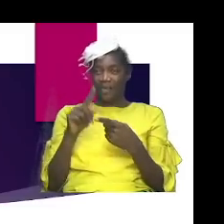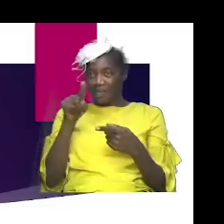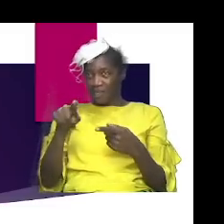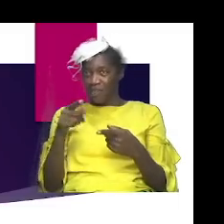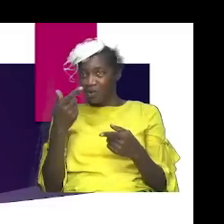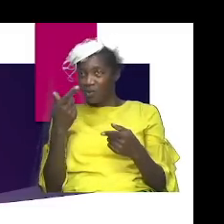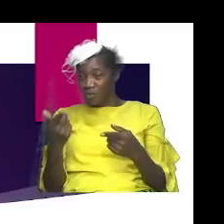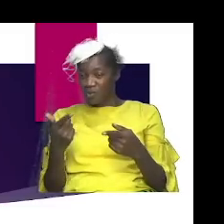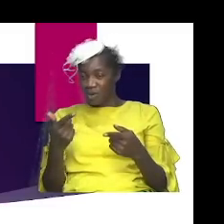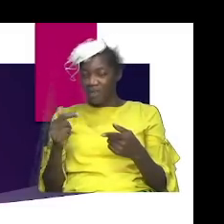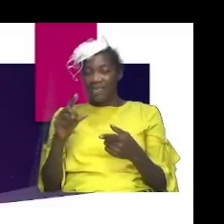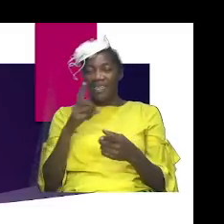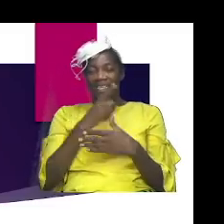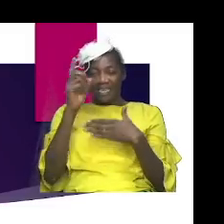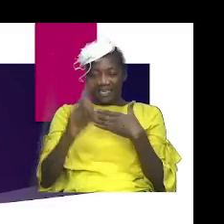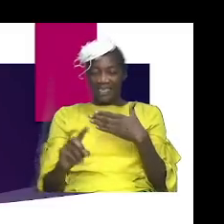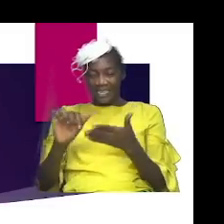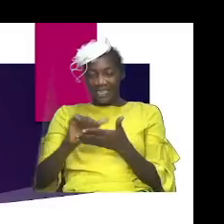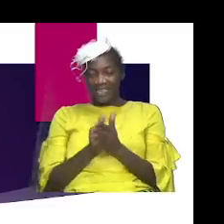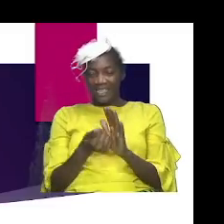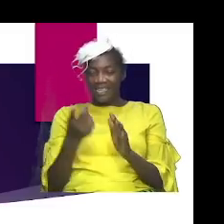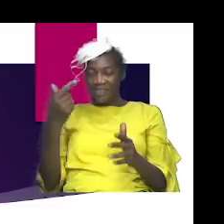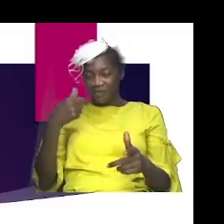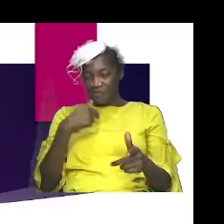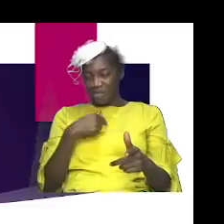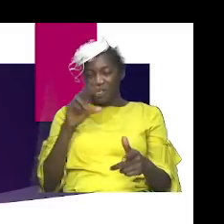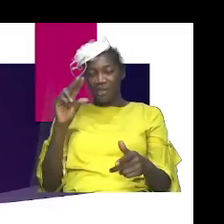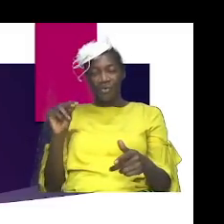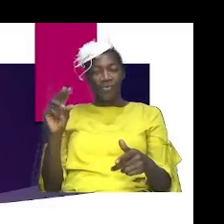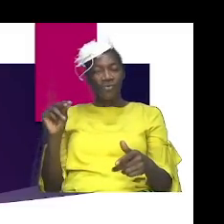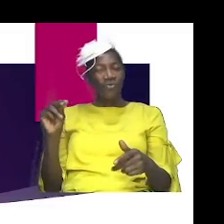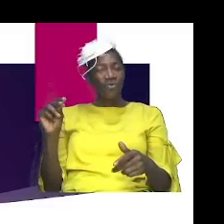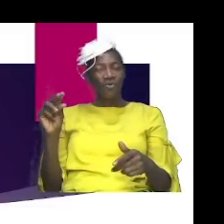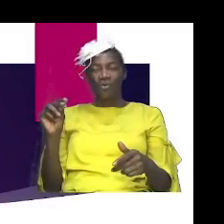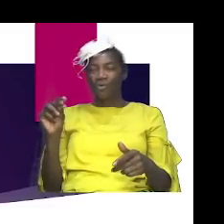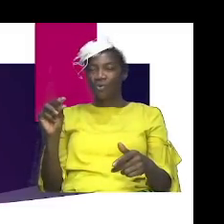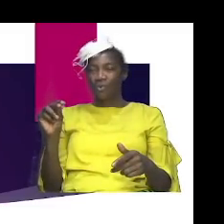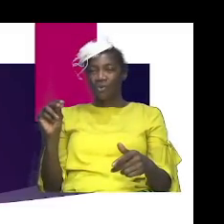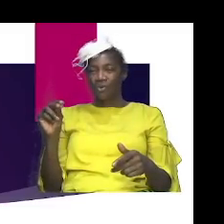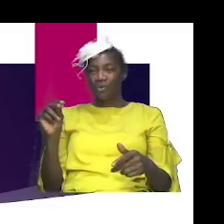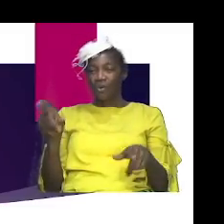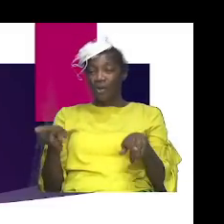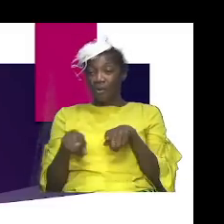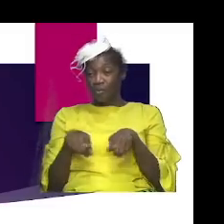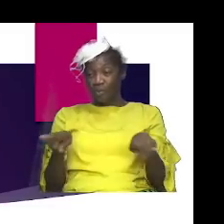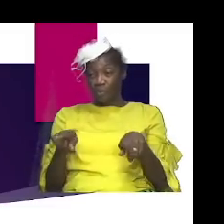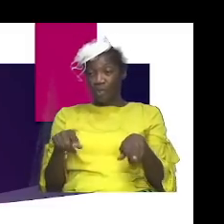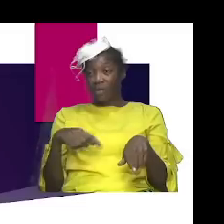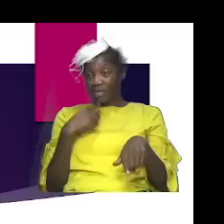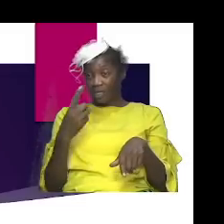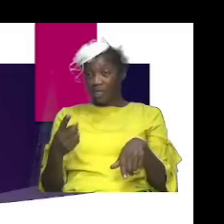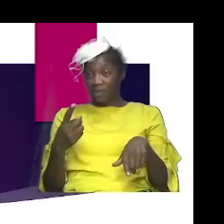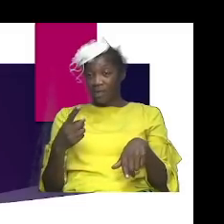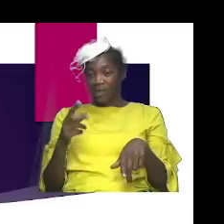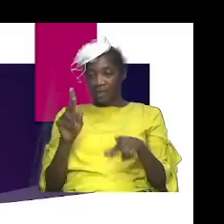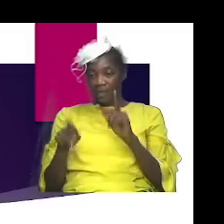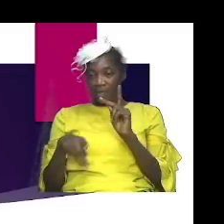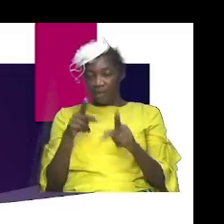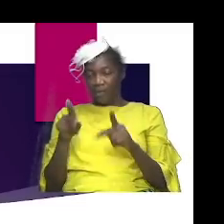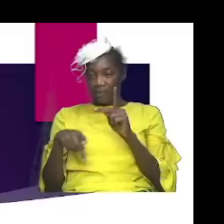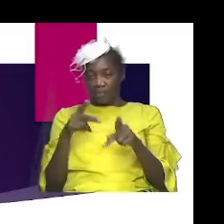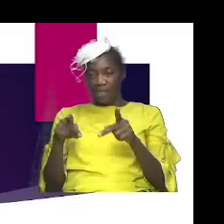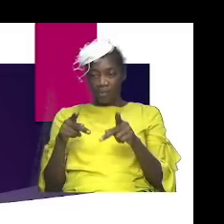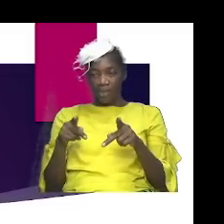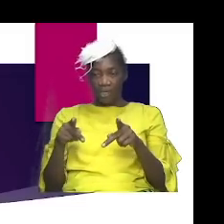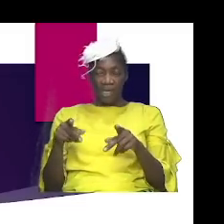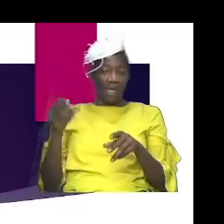that did these things for me. No, no, no. In fact, I want to tell us this. You see, people like pastors